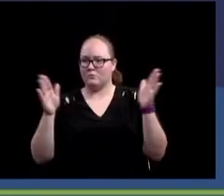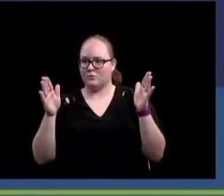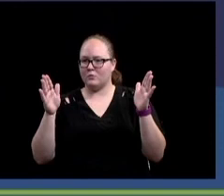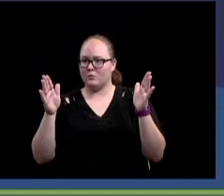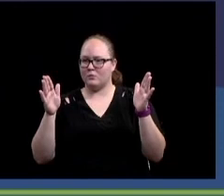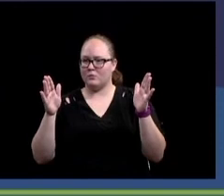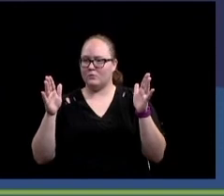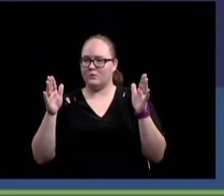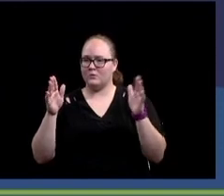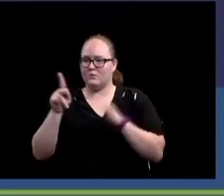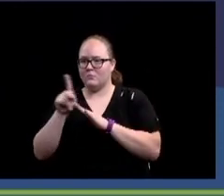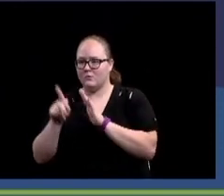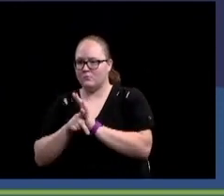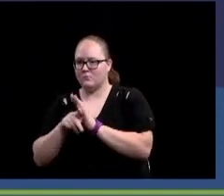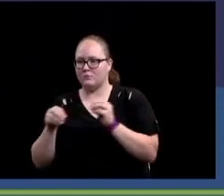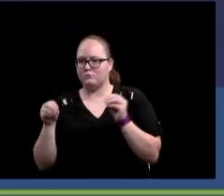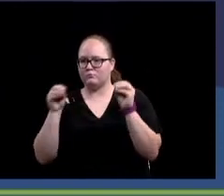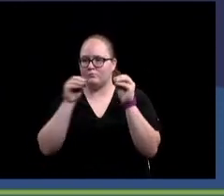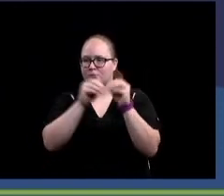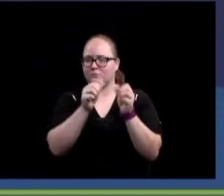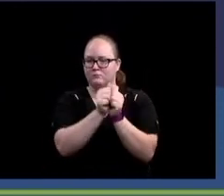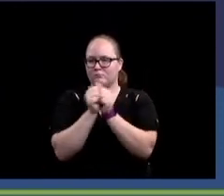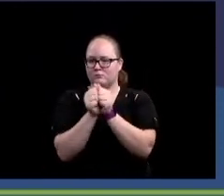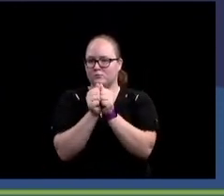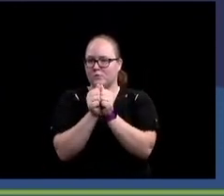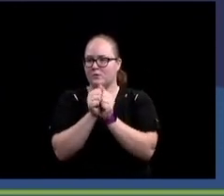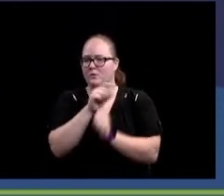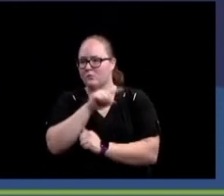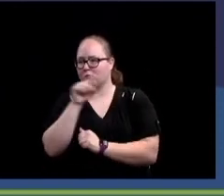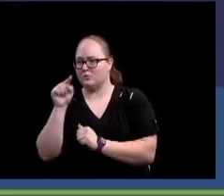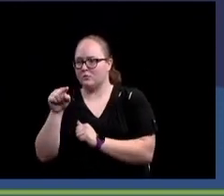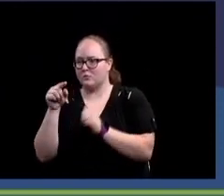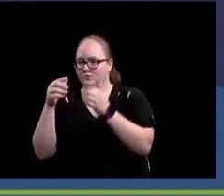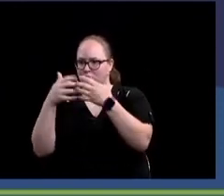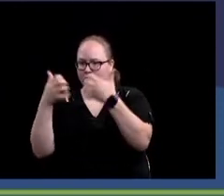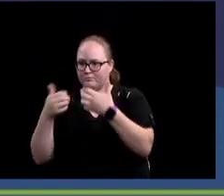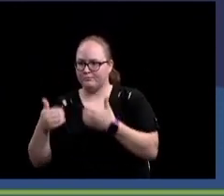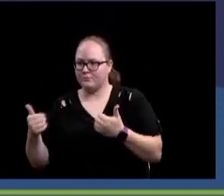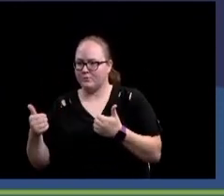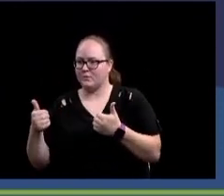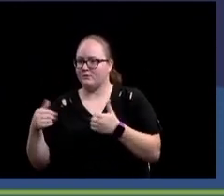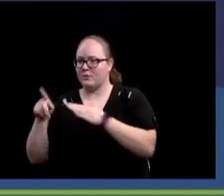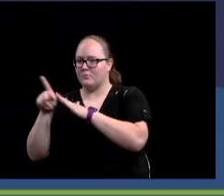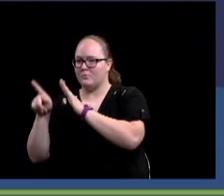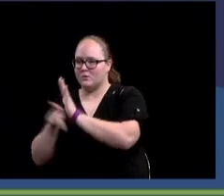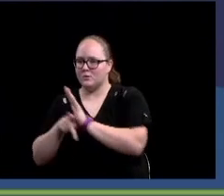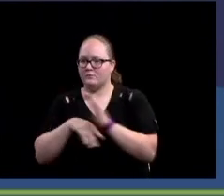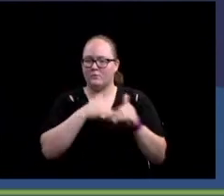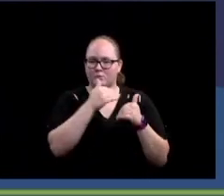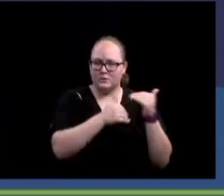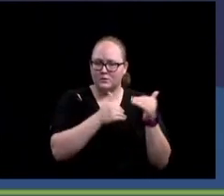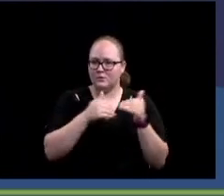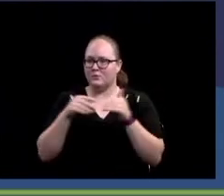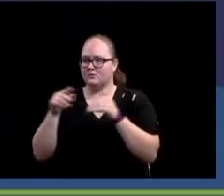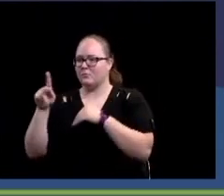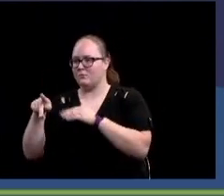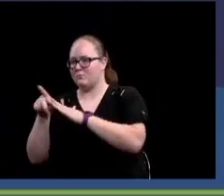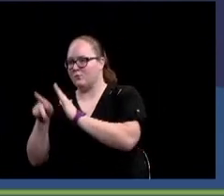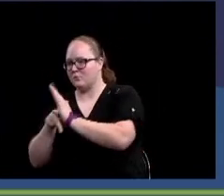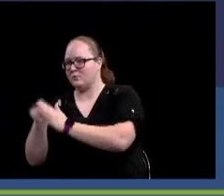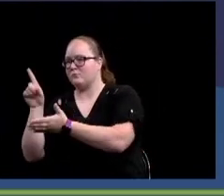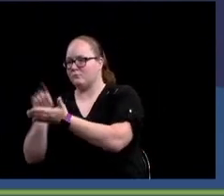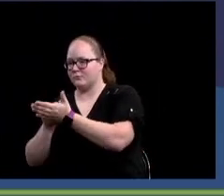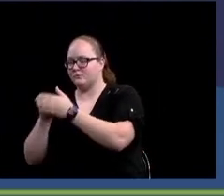general orders and separate out the policy from the procedures and publish the policies to the public. Additionally, action